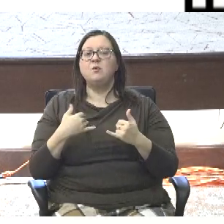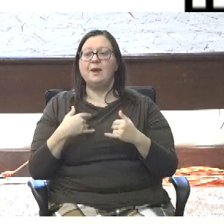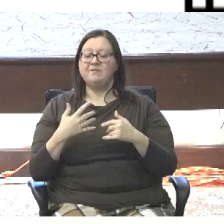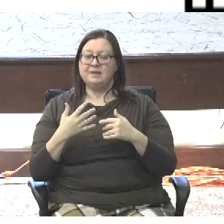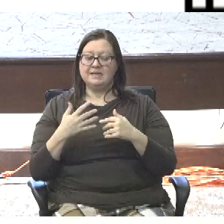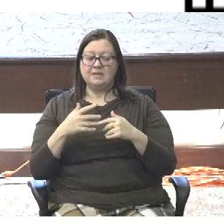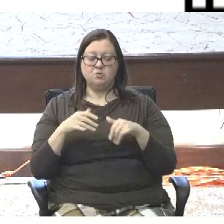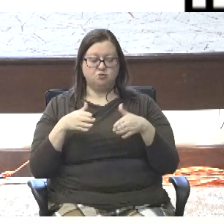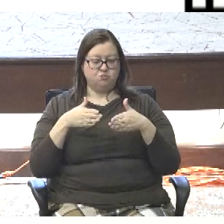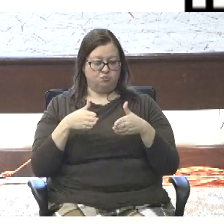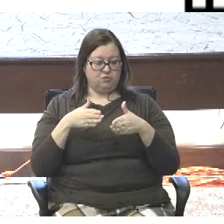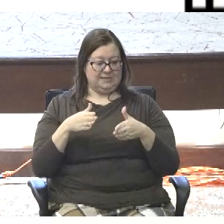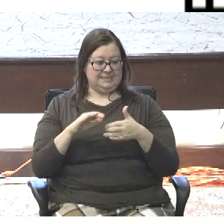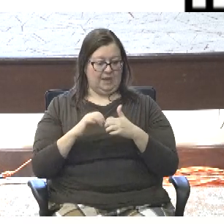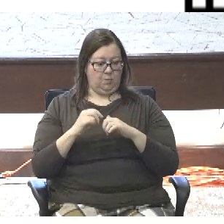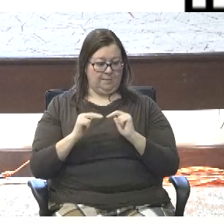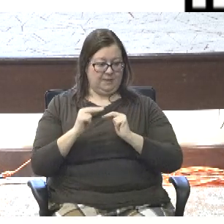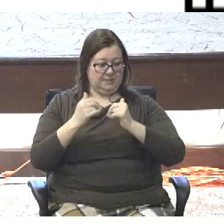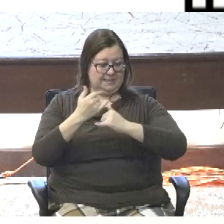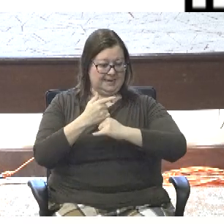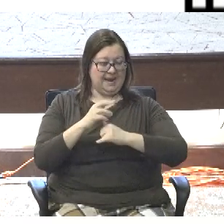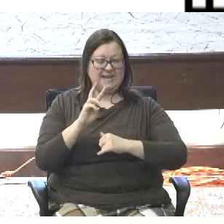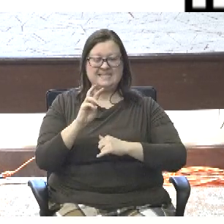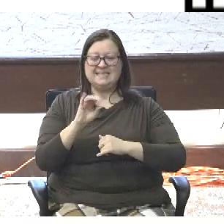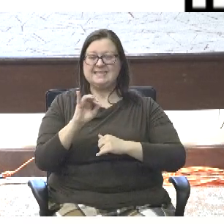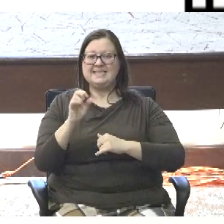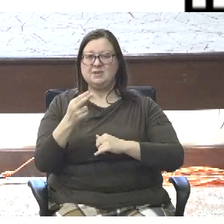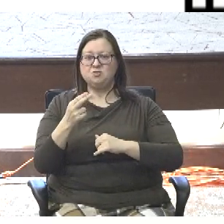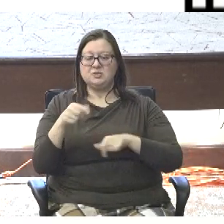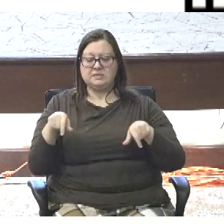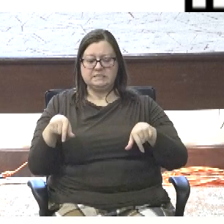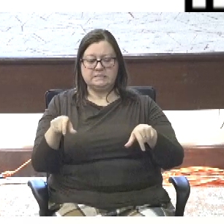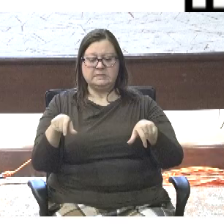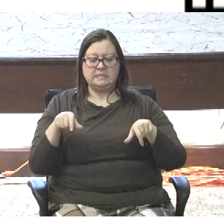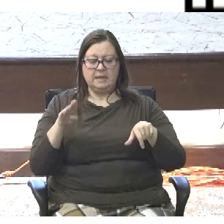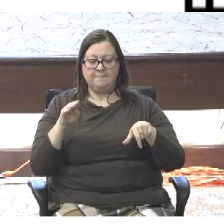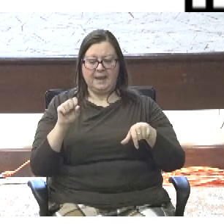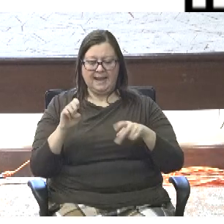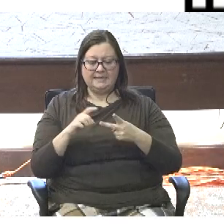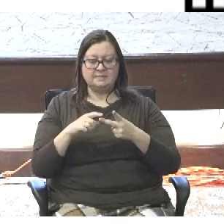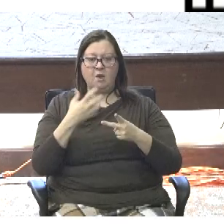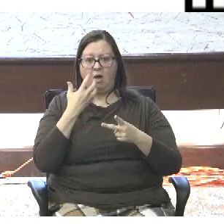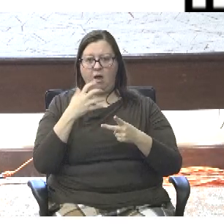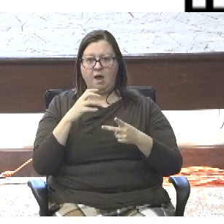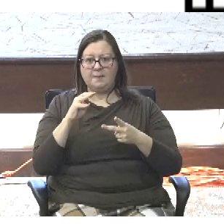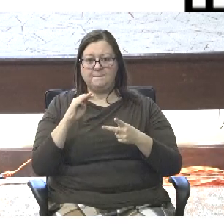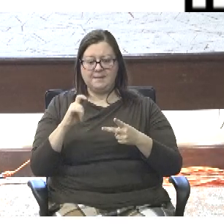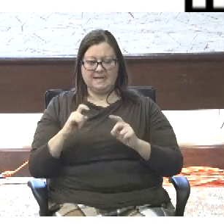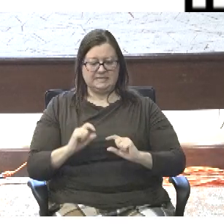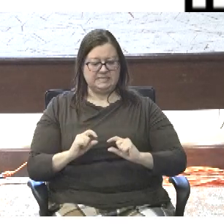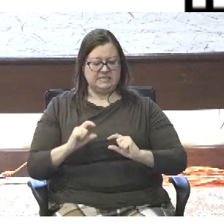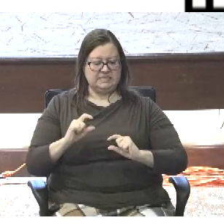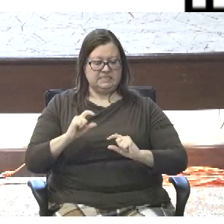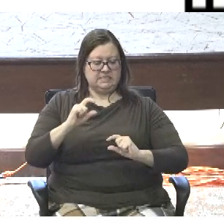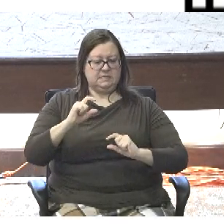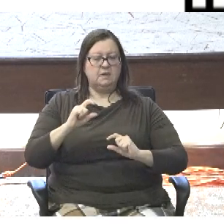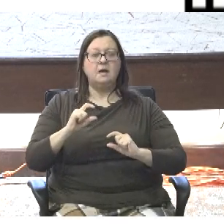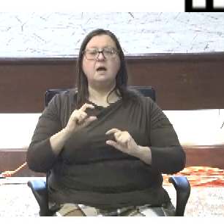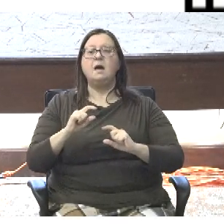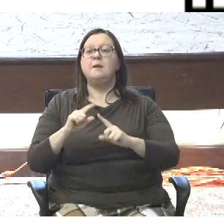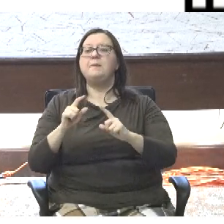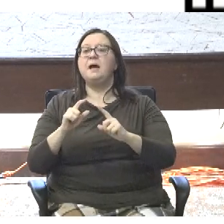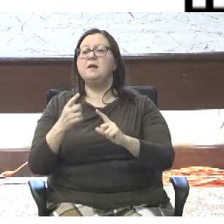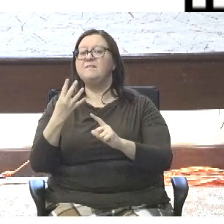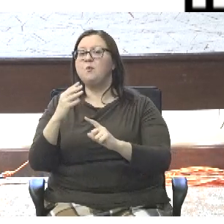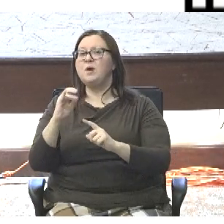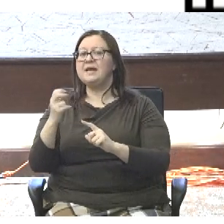building them today. And there's 6 inches of cement-treated base and 1.5 inches of hot mix. But one of the most compelling things here is it shows